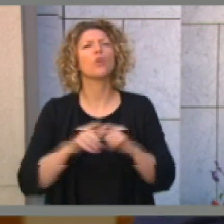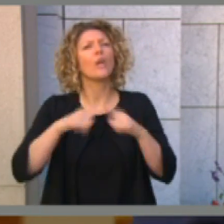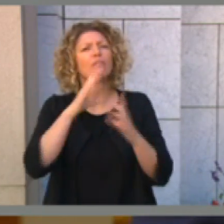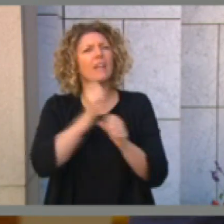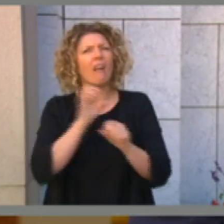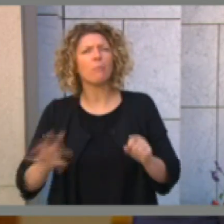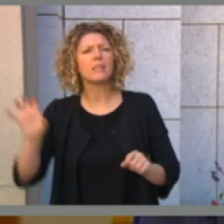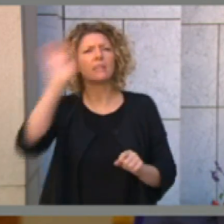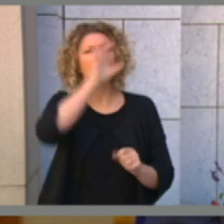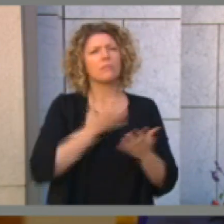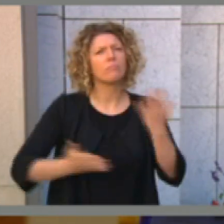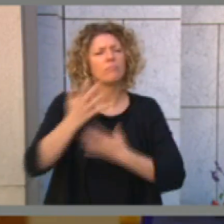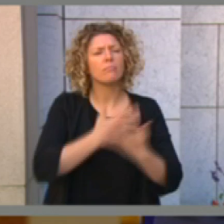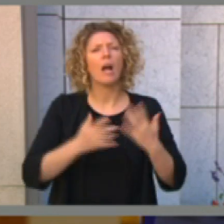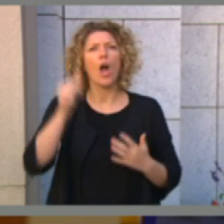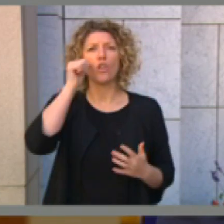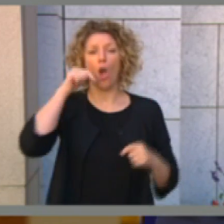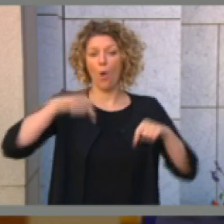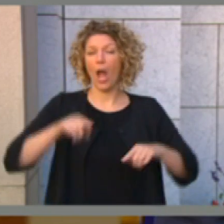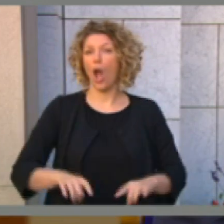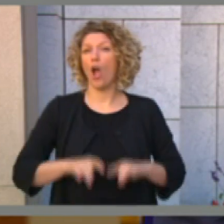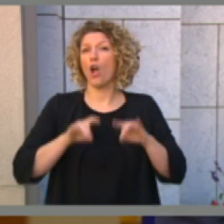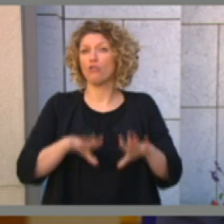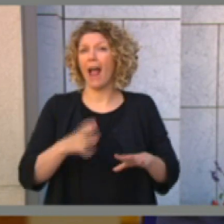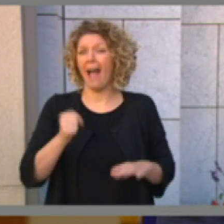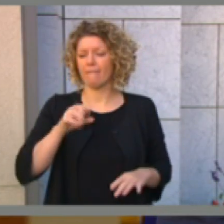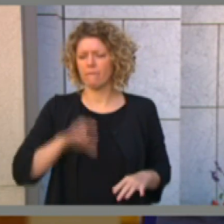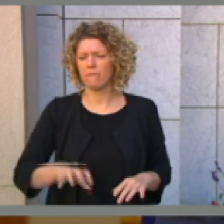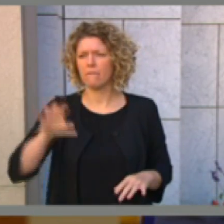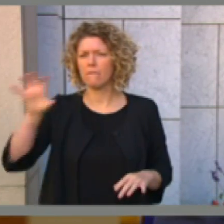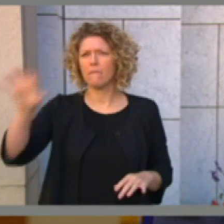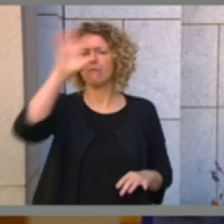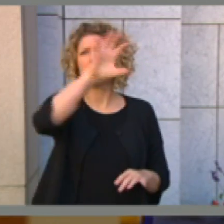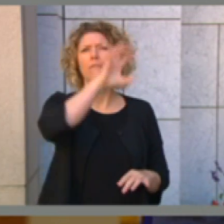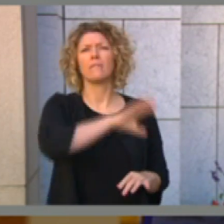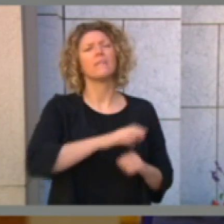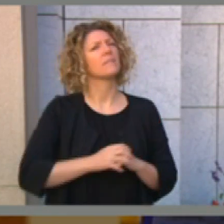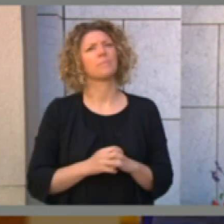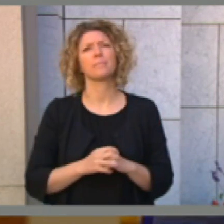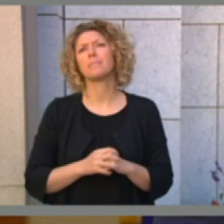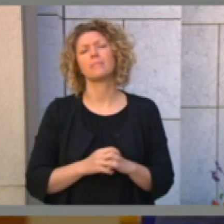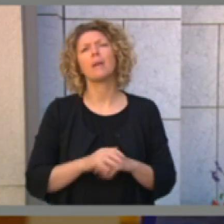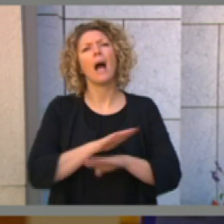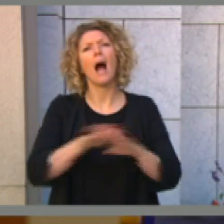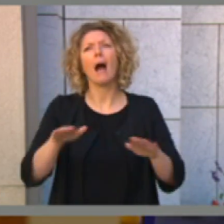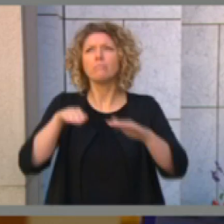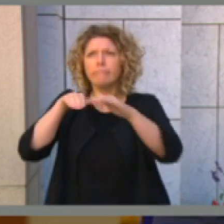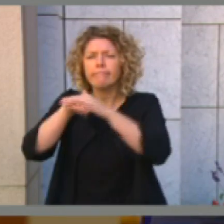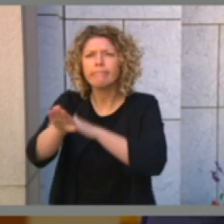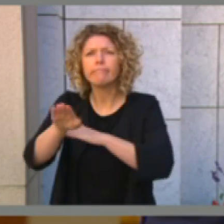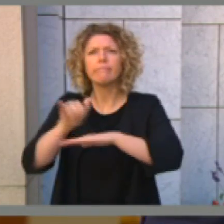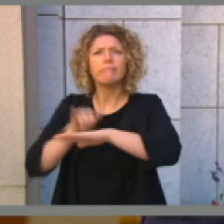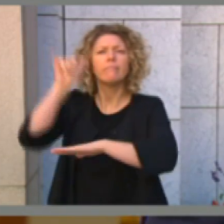are parts of this country that it would not be wise for people to visit. Just as it